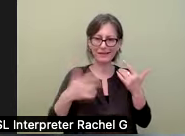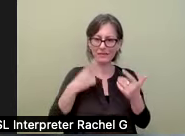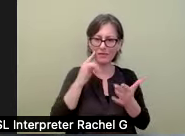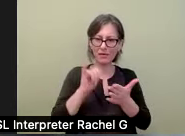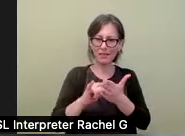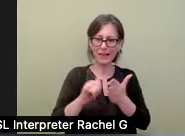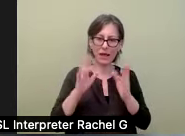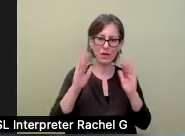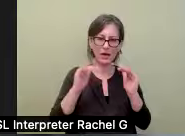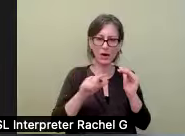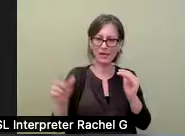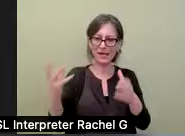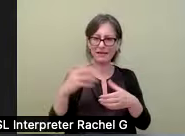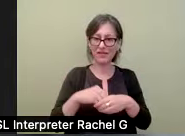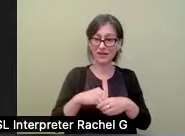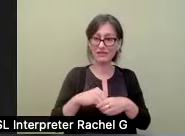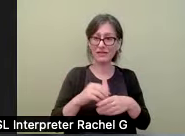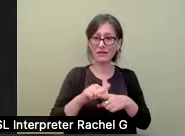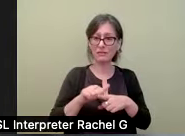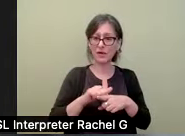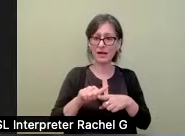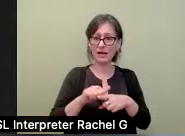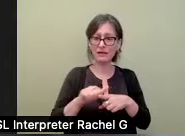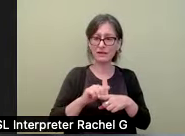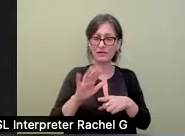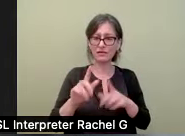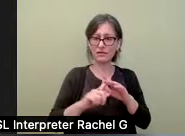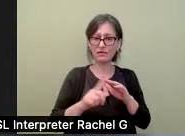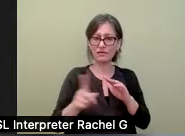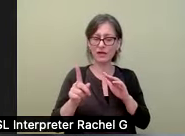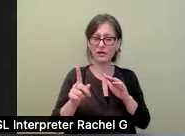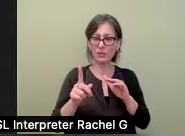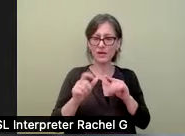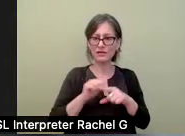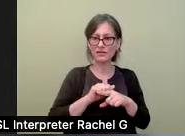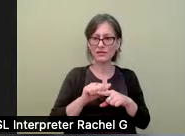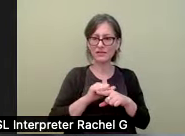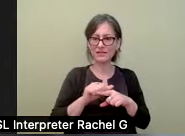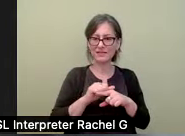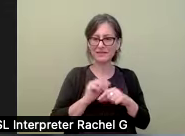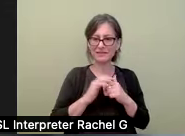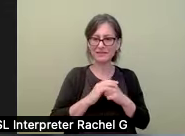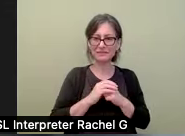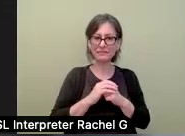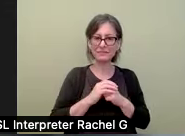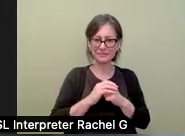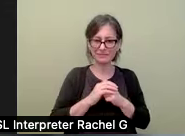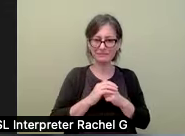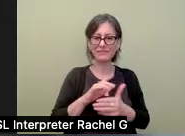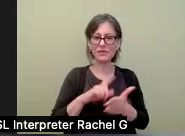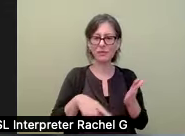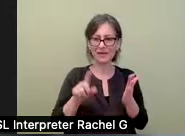of you get involved, practice your evacuation drills, practice what you need to do, make sure you